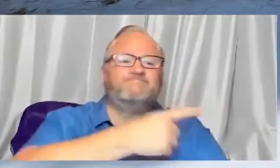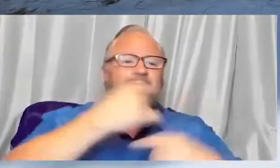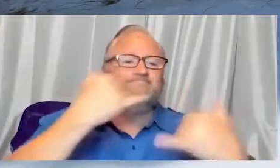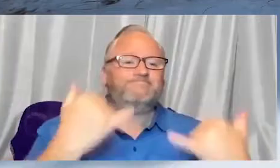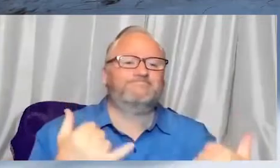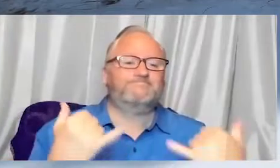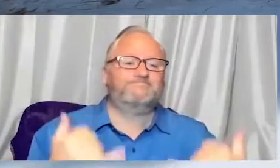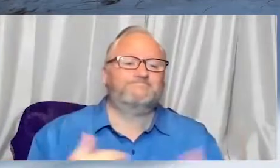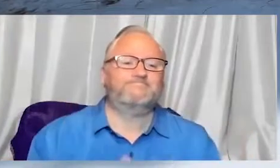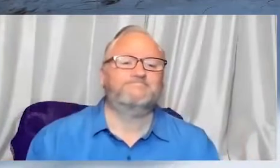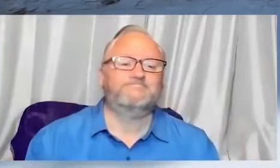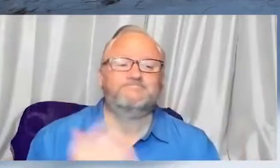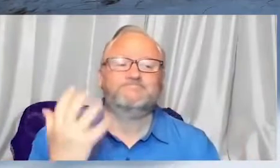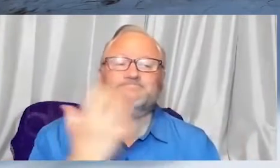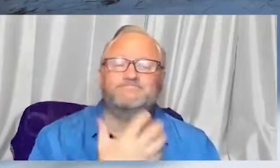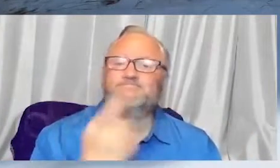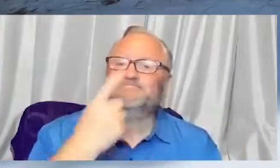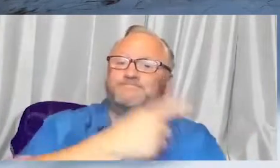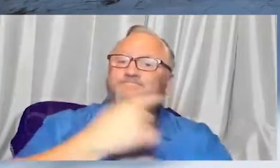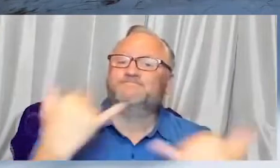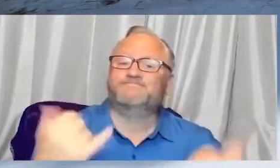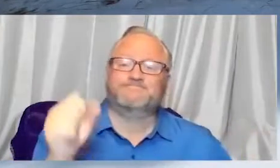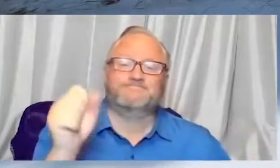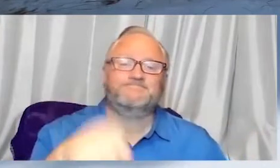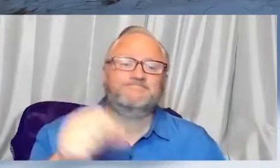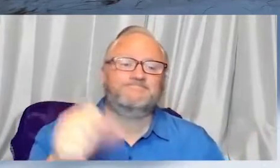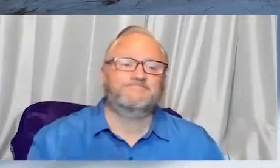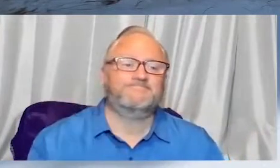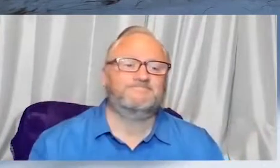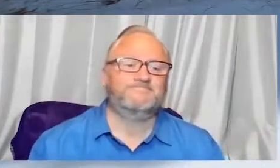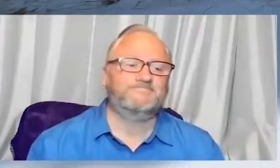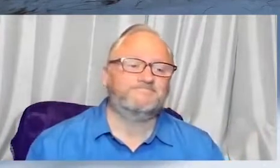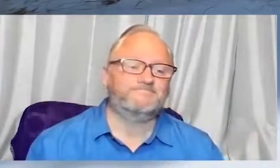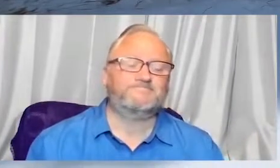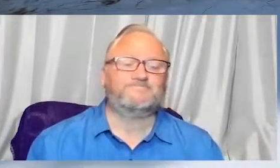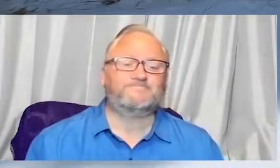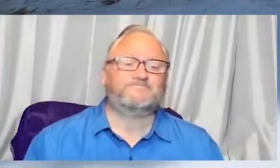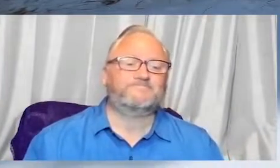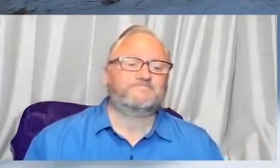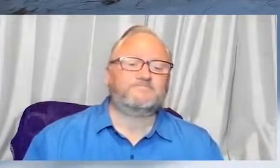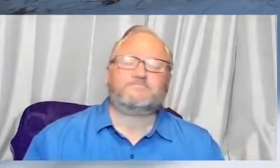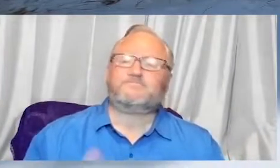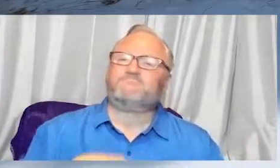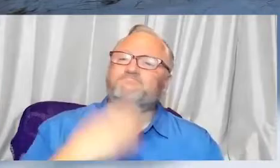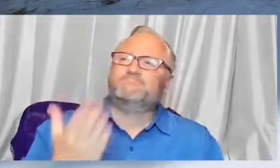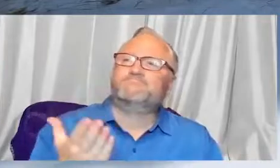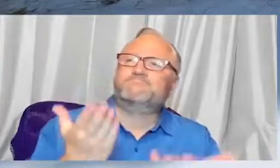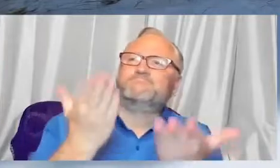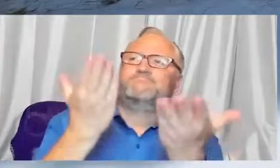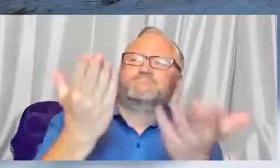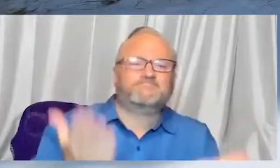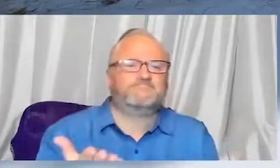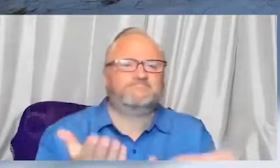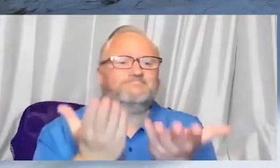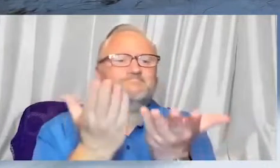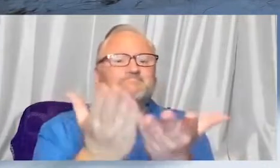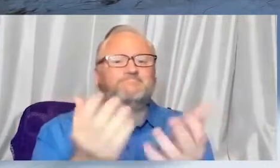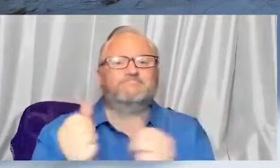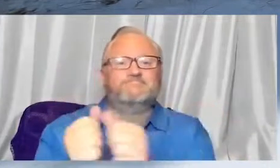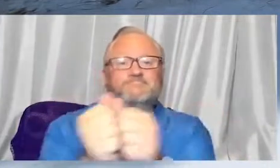day. Oh, on this day, we are lifted up, we are lifted up